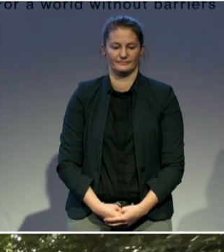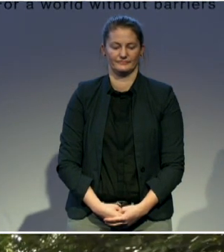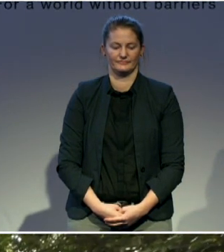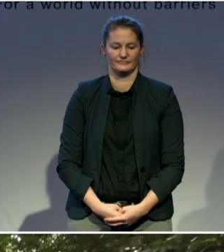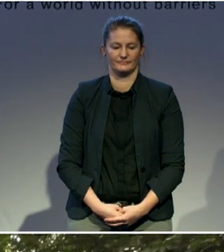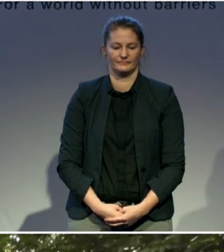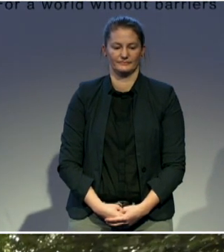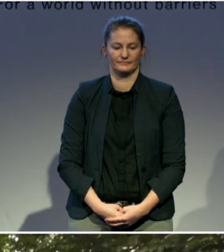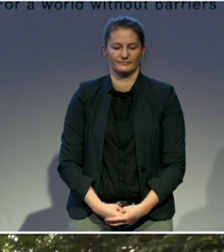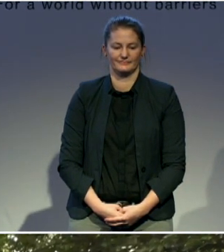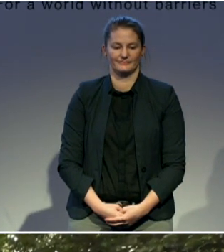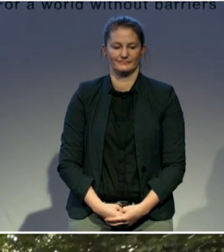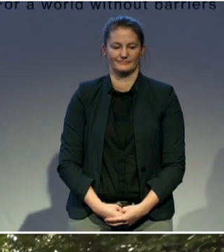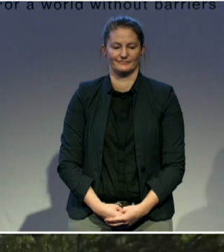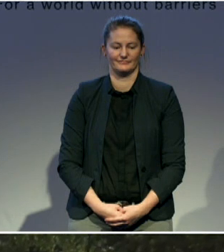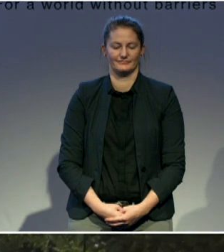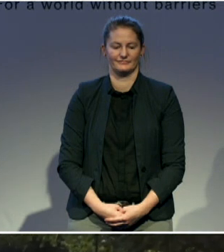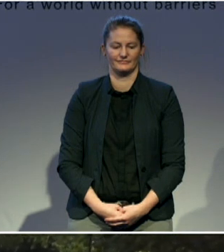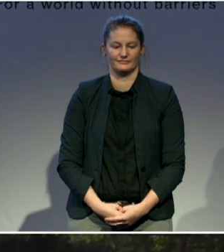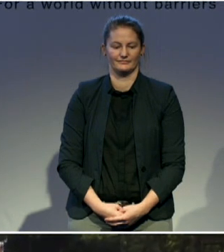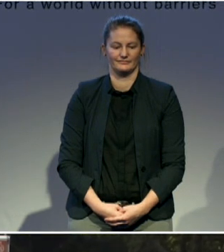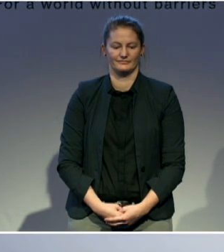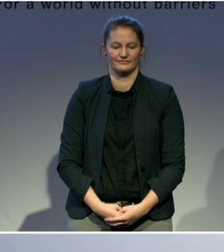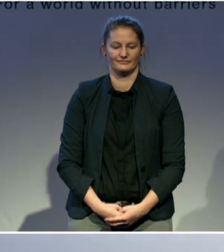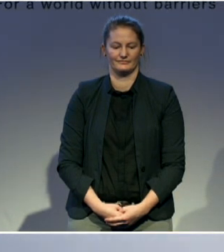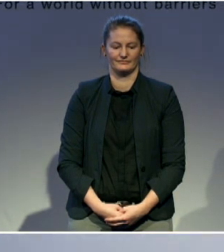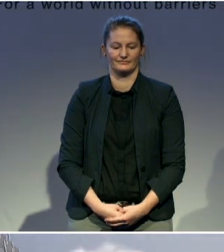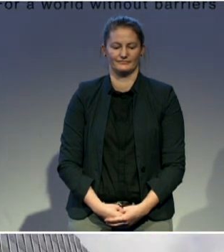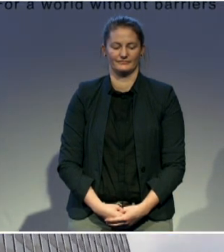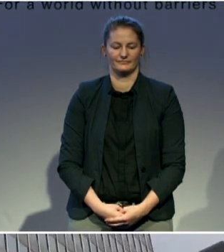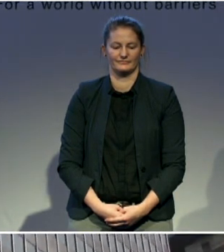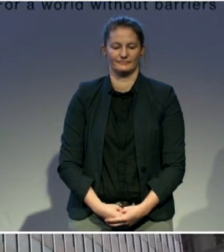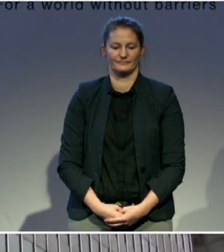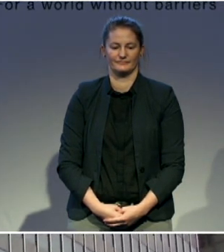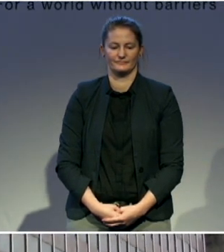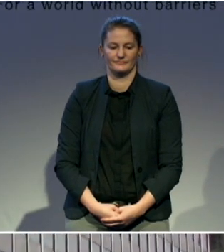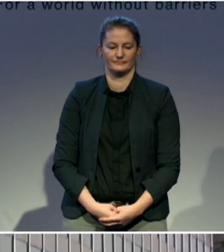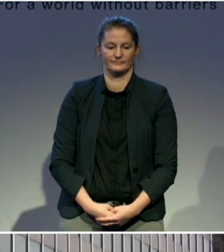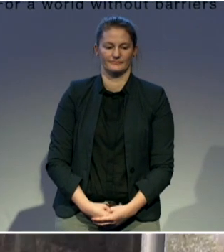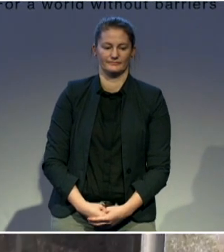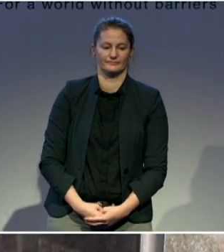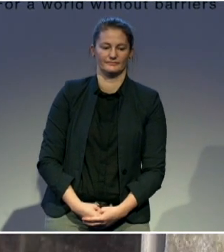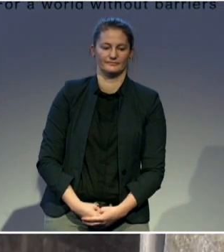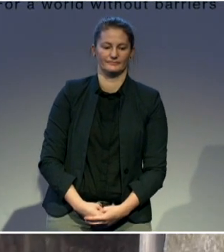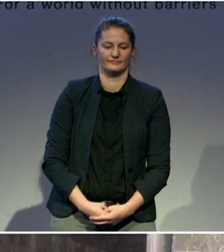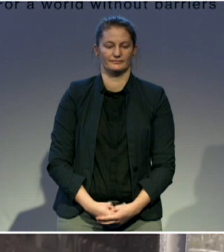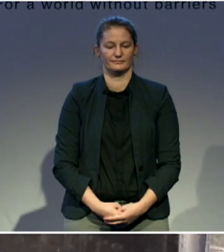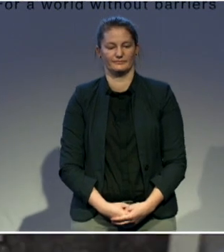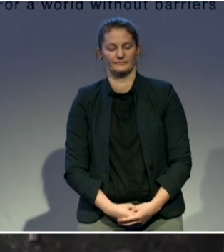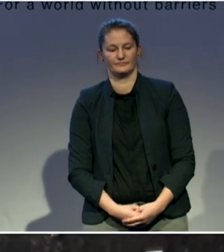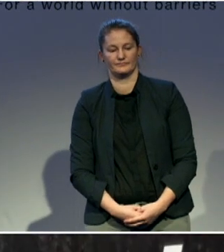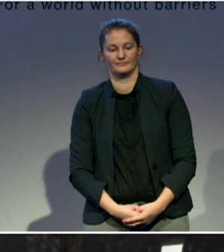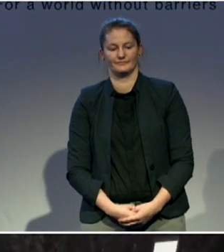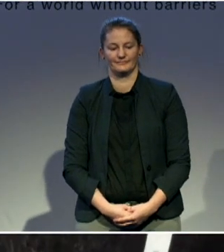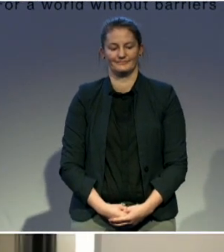and that's why I'm so proud to be working with Corey to represent some of